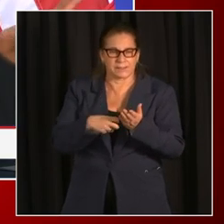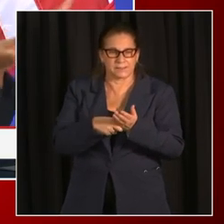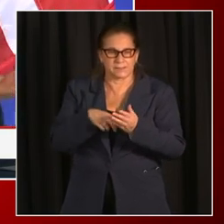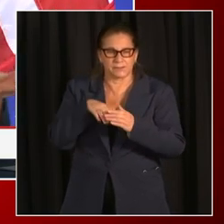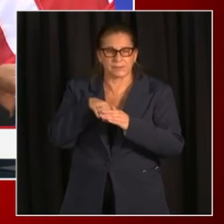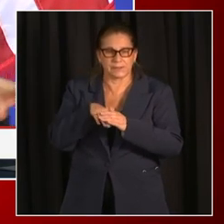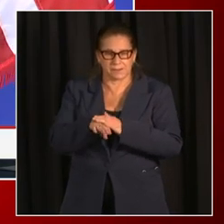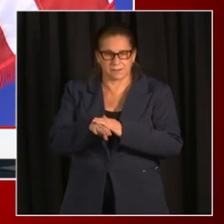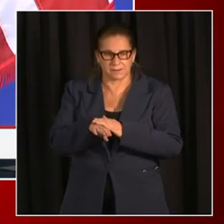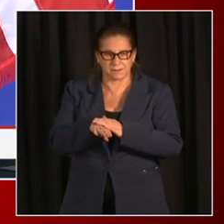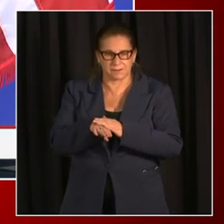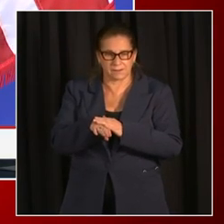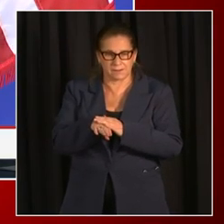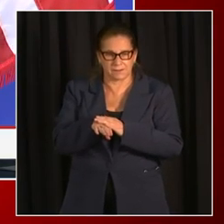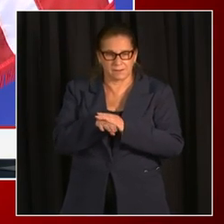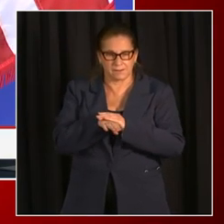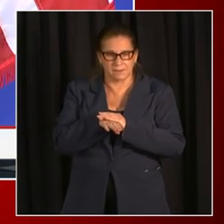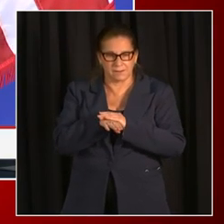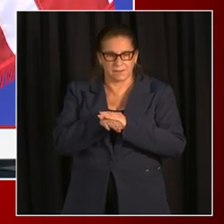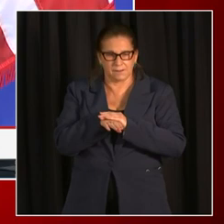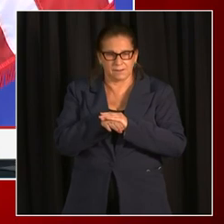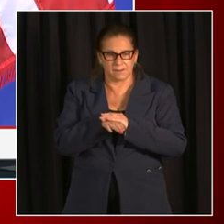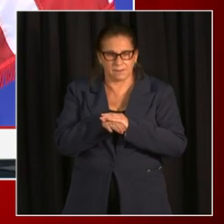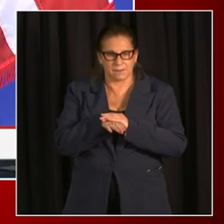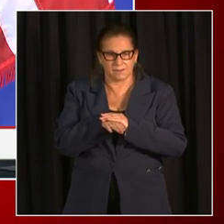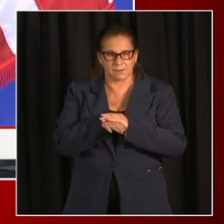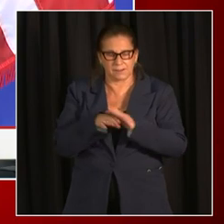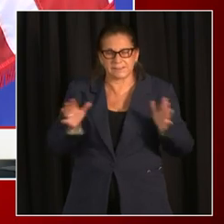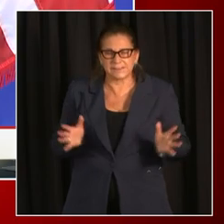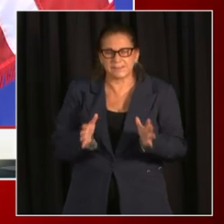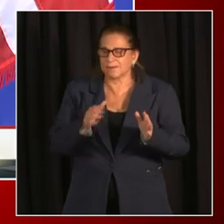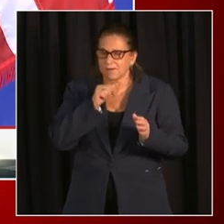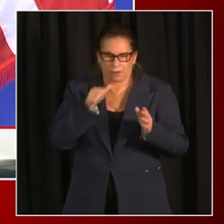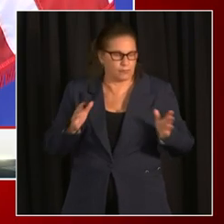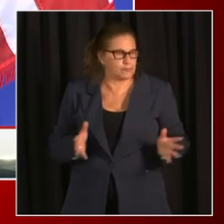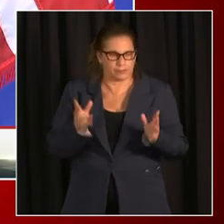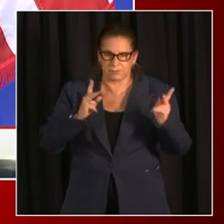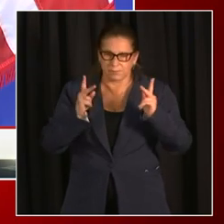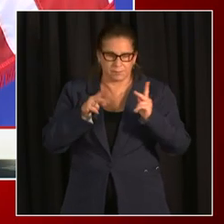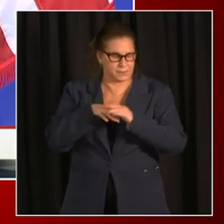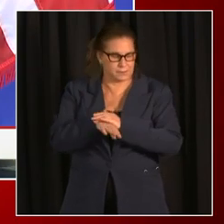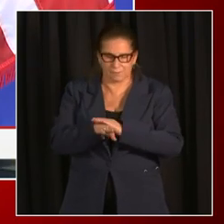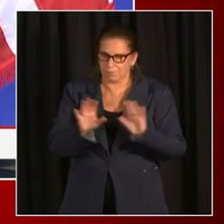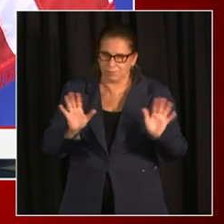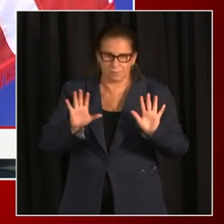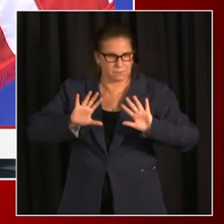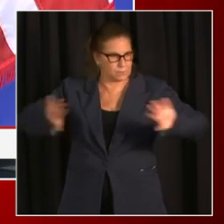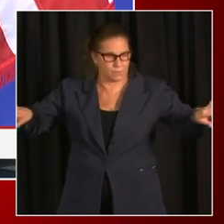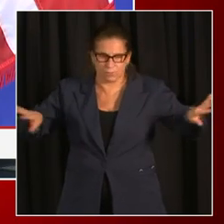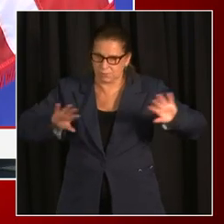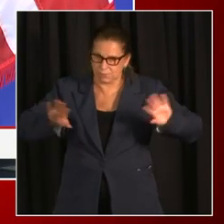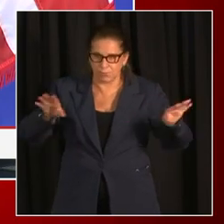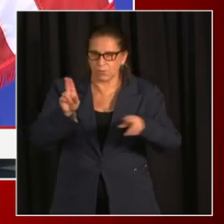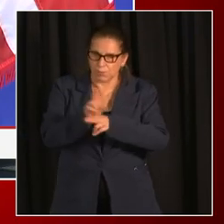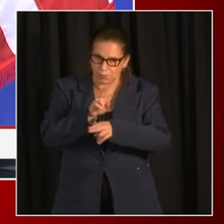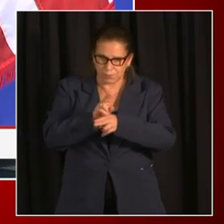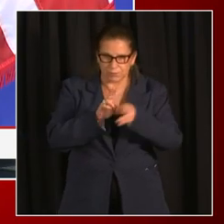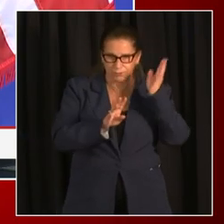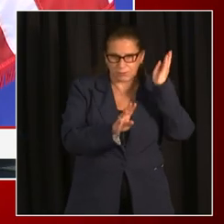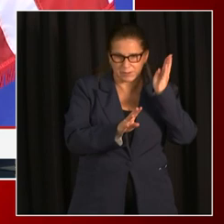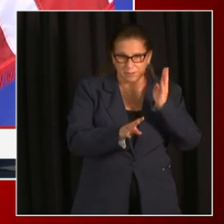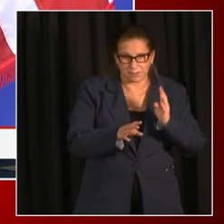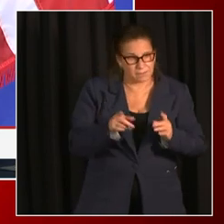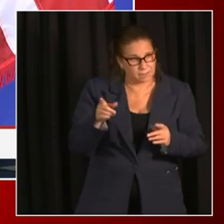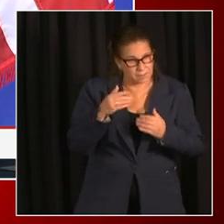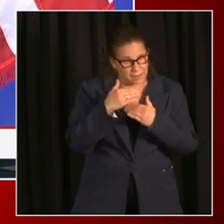from standing around that seated area. Mayor, can we follow up on that? Is this going to be more than 50 people? Is it going to be indoors